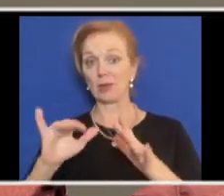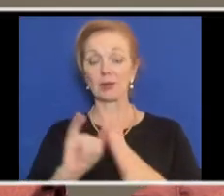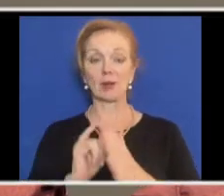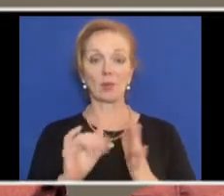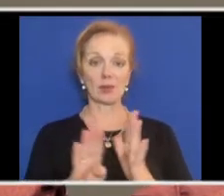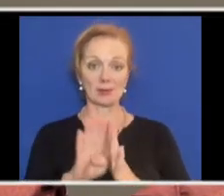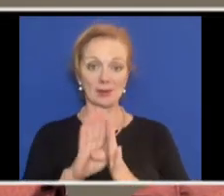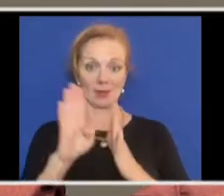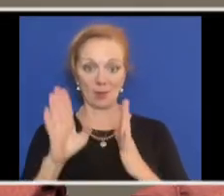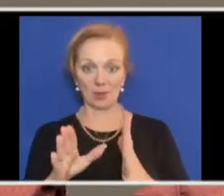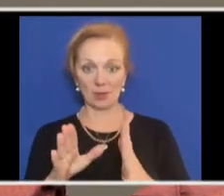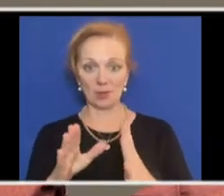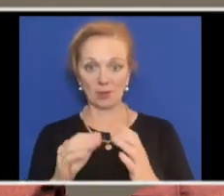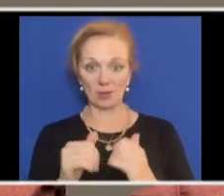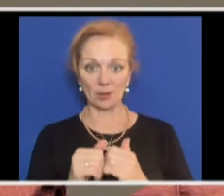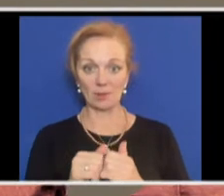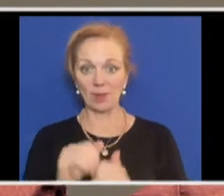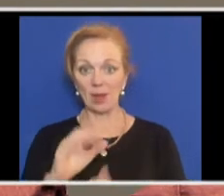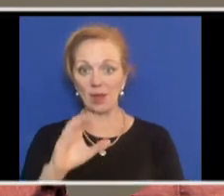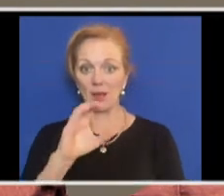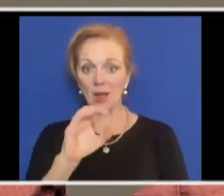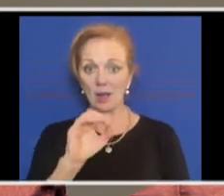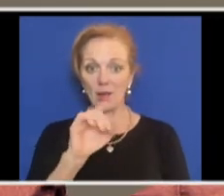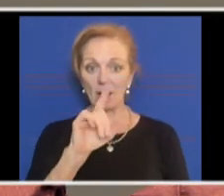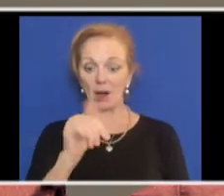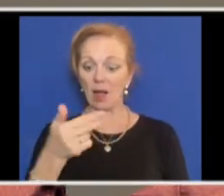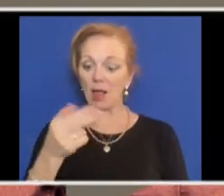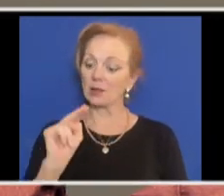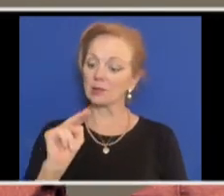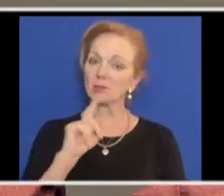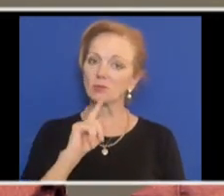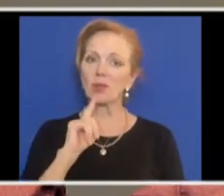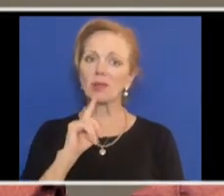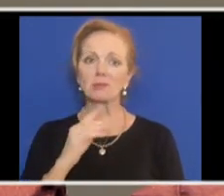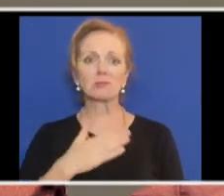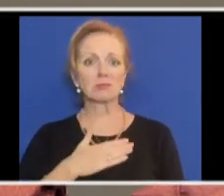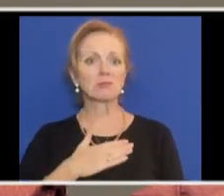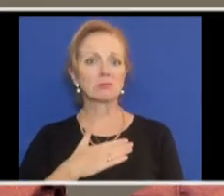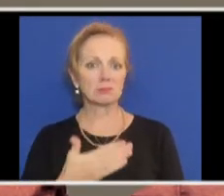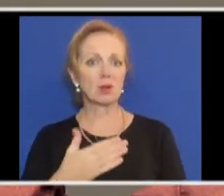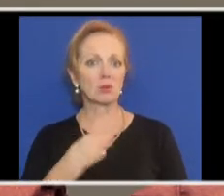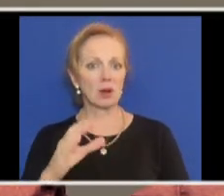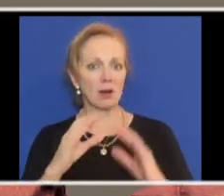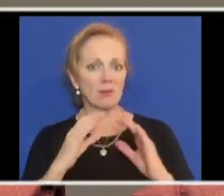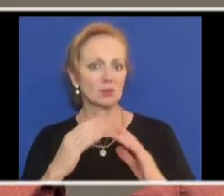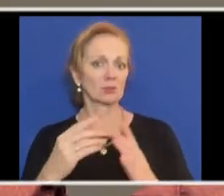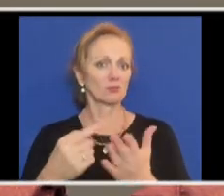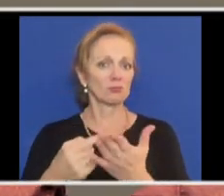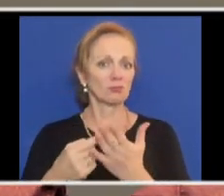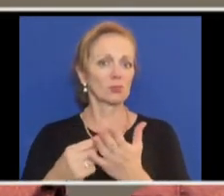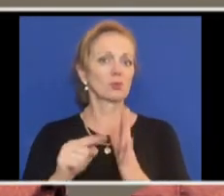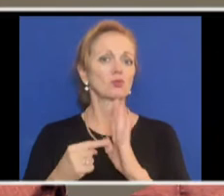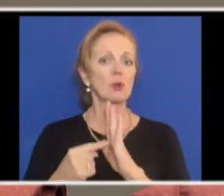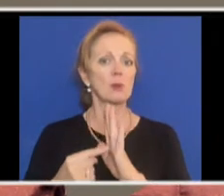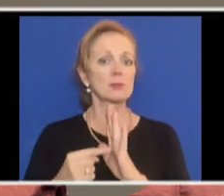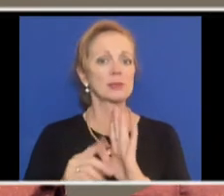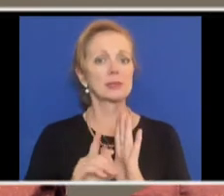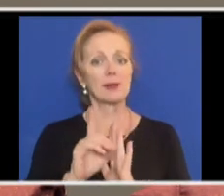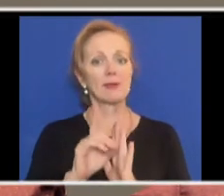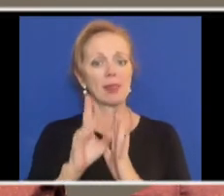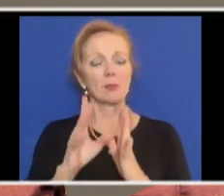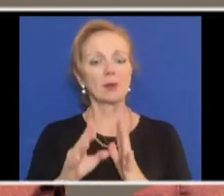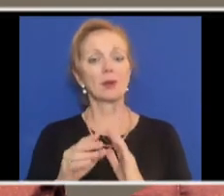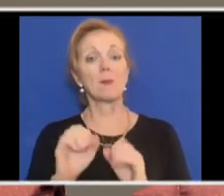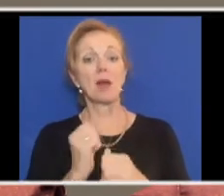developer Colin has been very open in the conversations that I've had as he's represented the developer to ensure